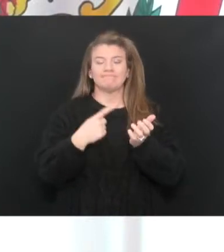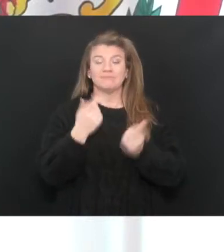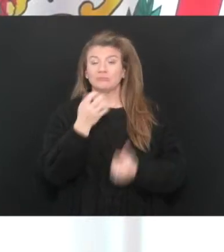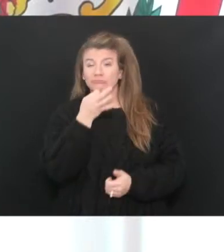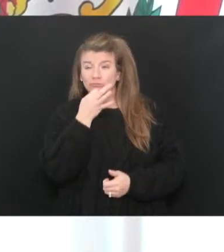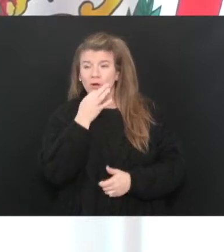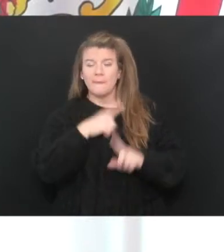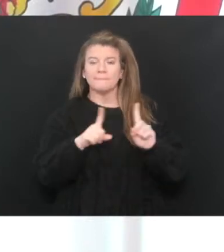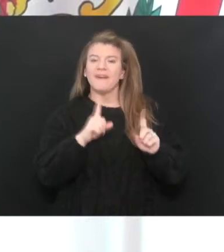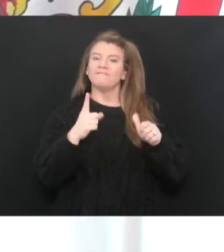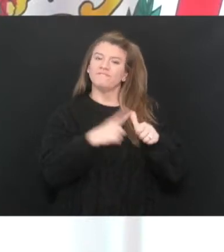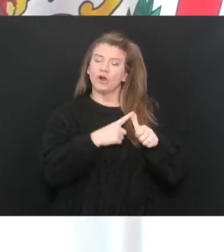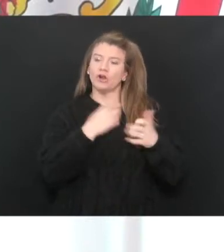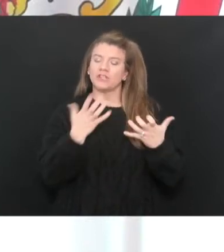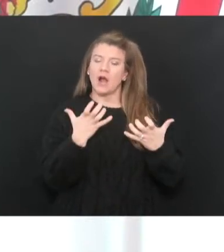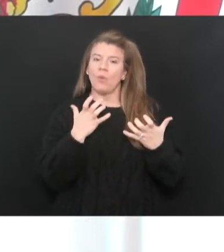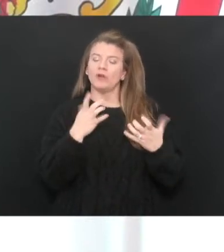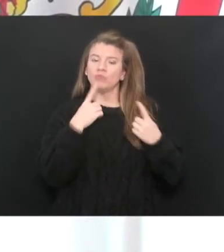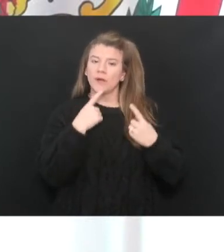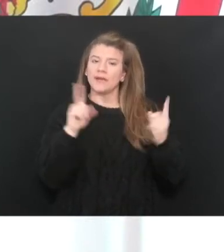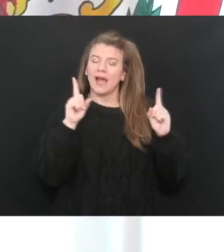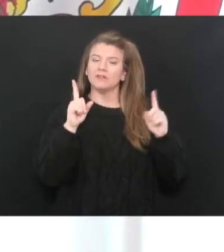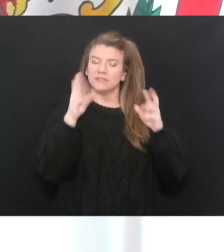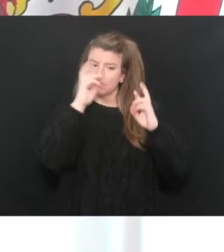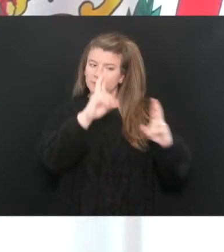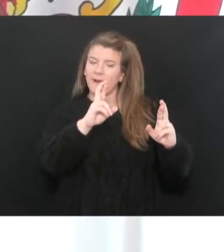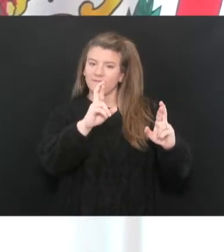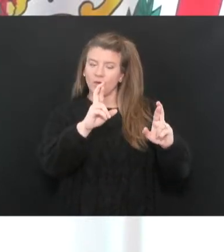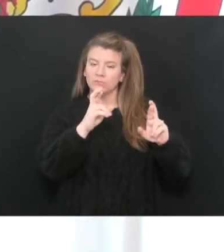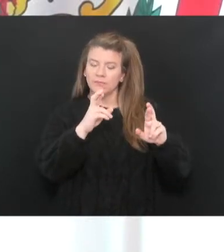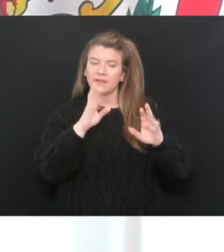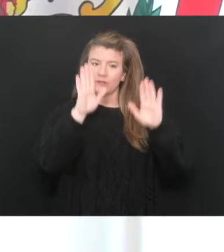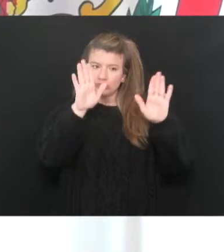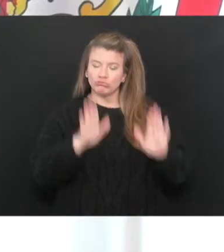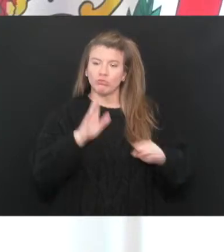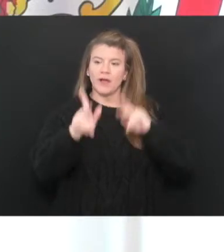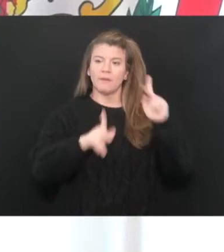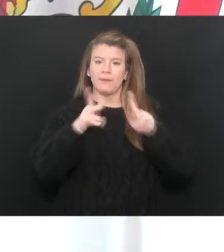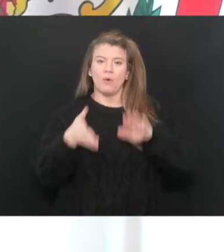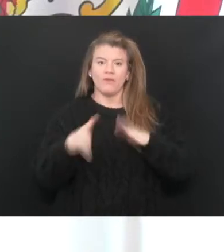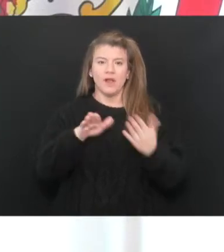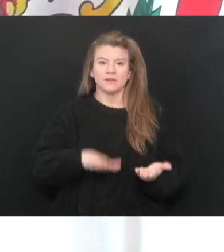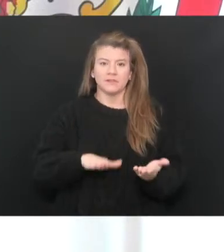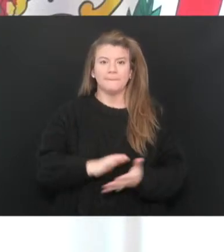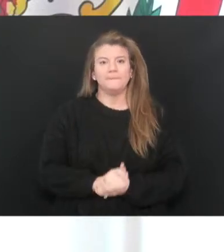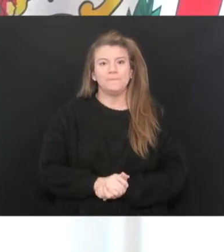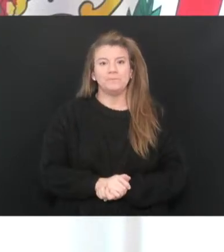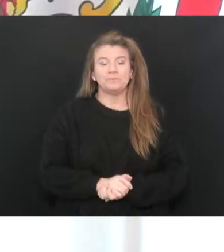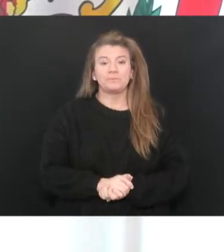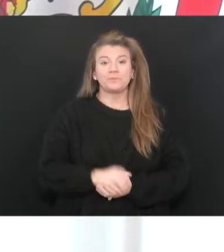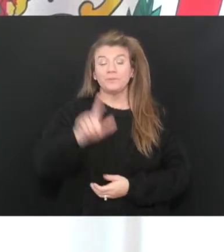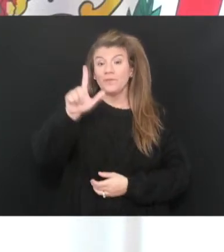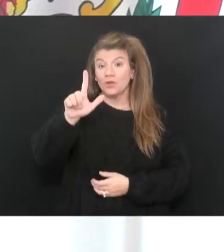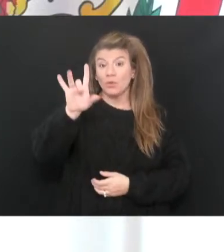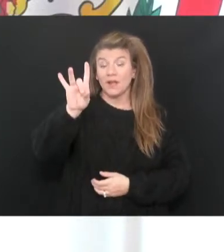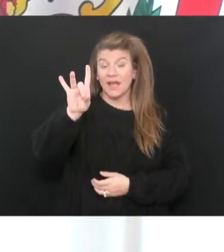me do the business at hand and do the respectful thing to these great people that we've lost. Our